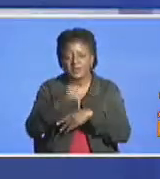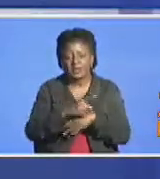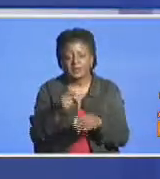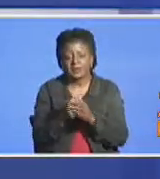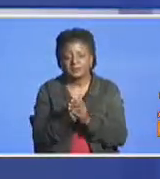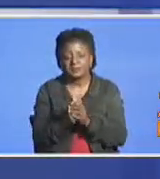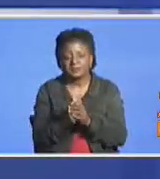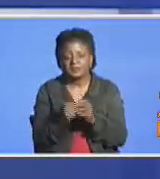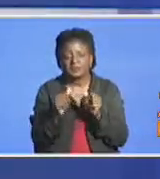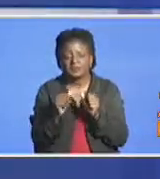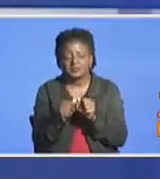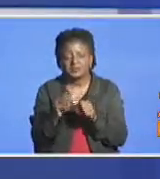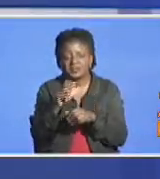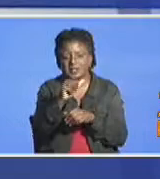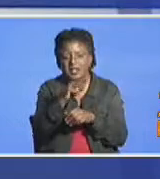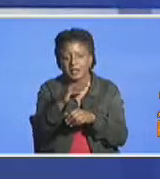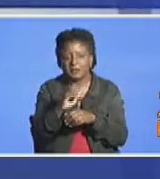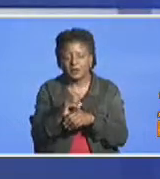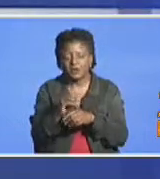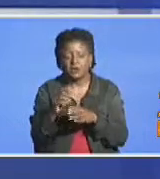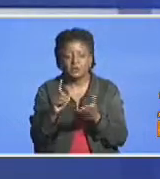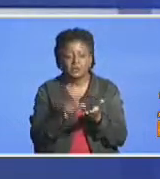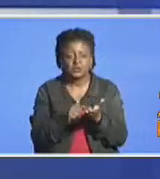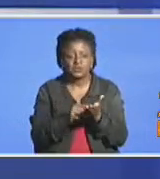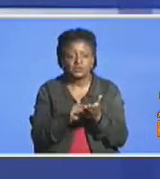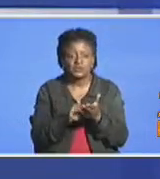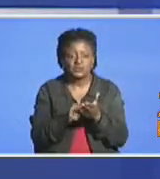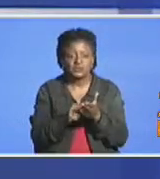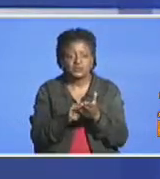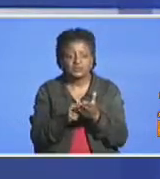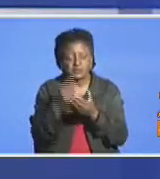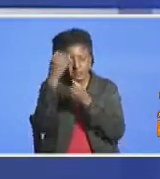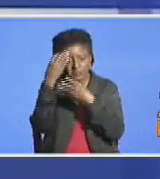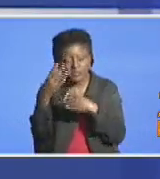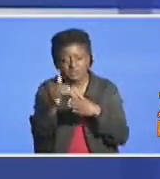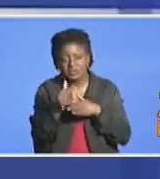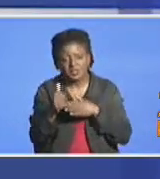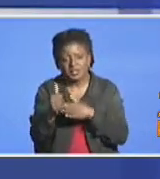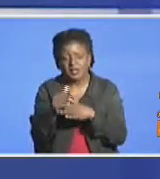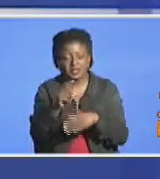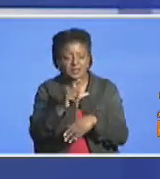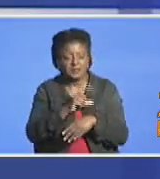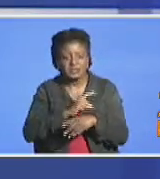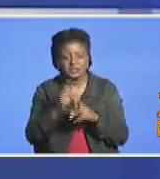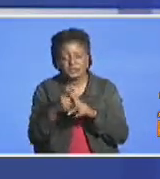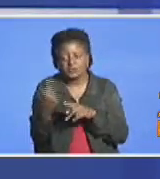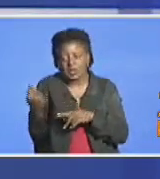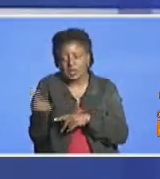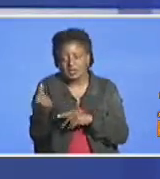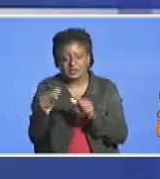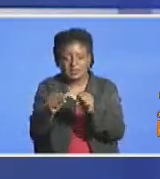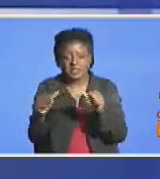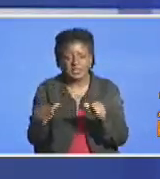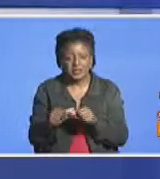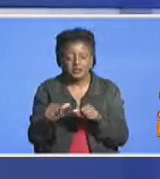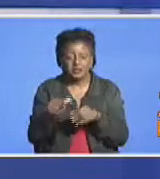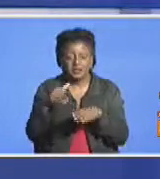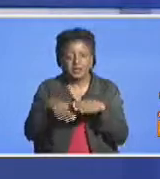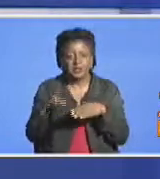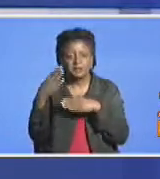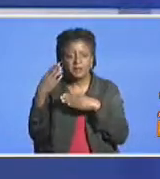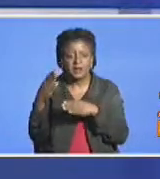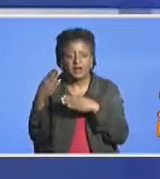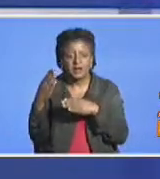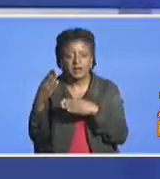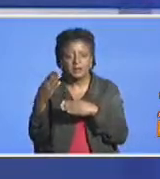Well, still on news from Abaco, intelligence led Marsh Harbor police officers yesterday to an isolated area in Bahama Palm Shores